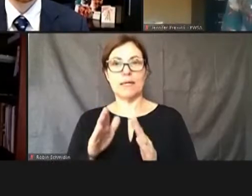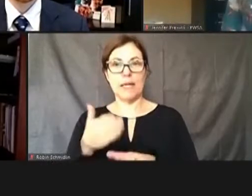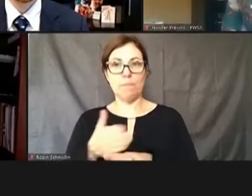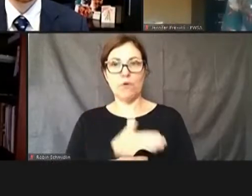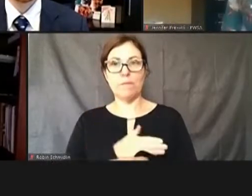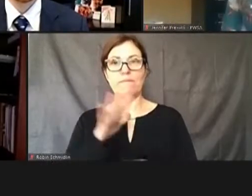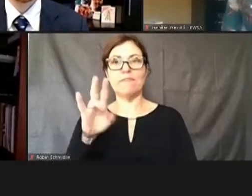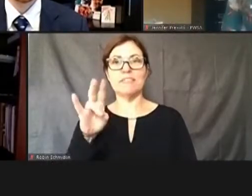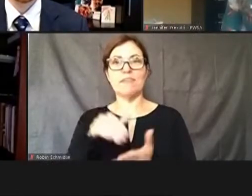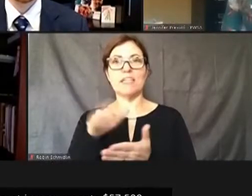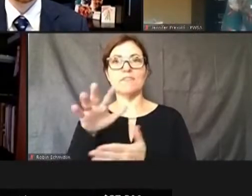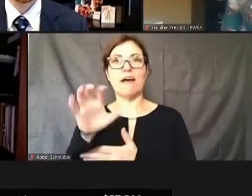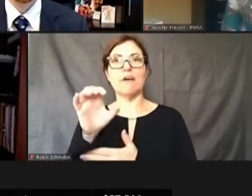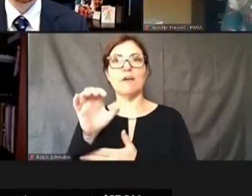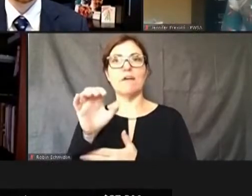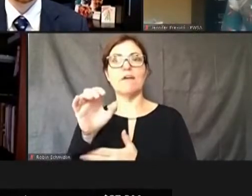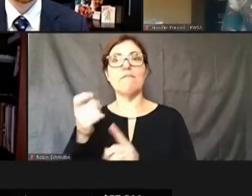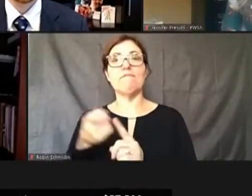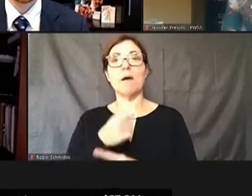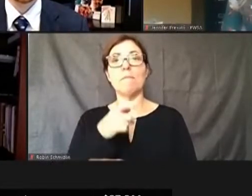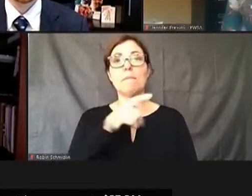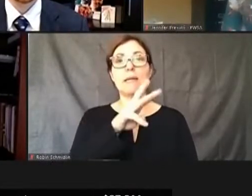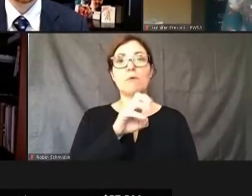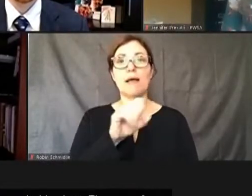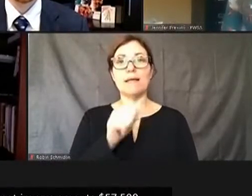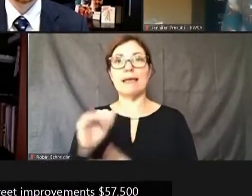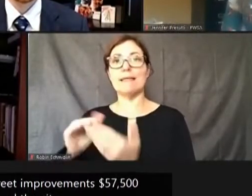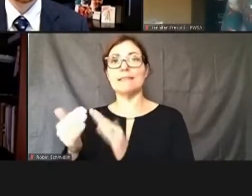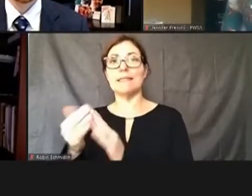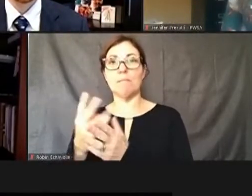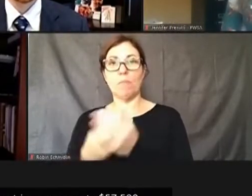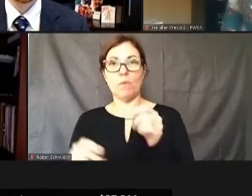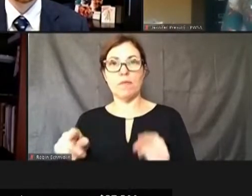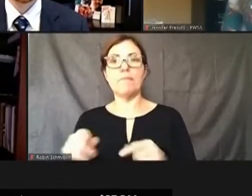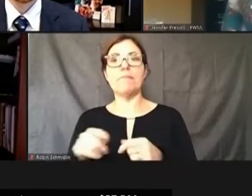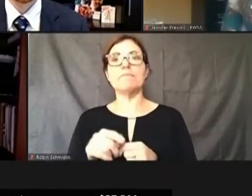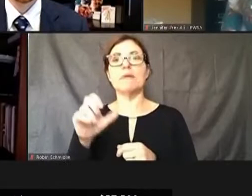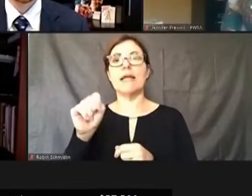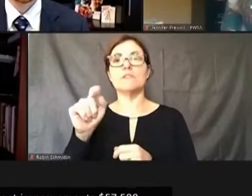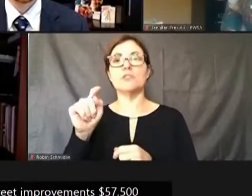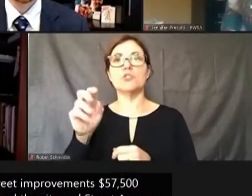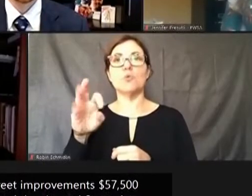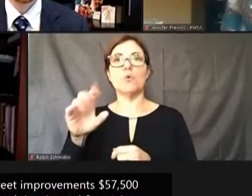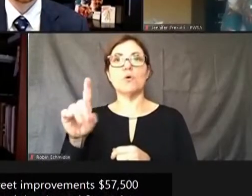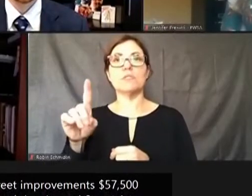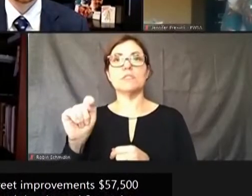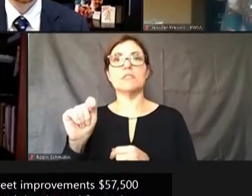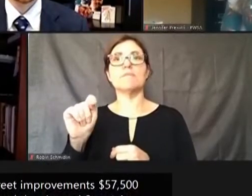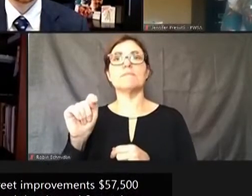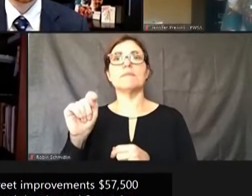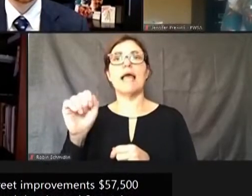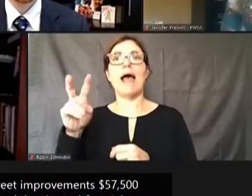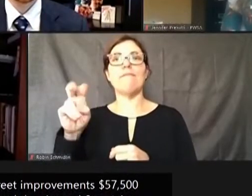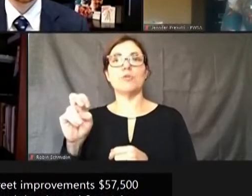$57,500 from both the PWSA and the city, and Stewart Avenue stormwater improvements,